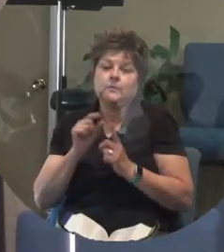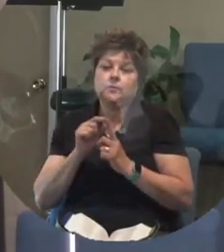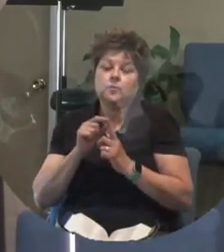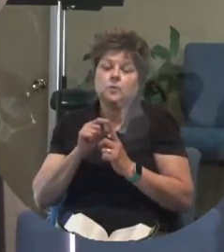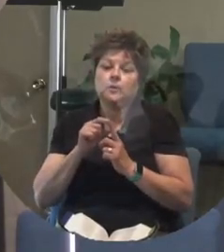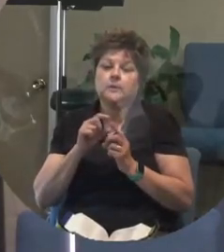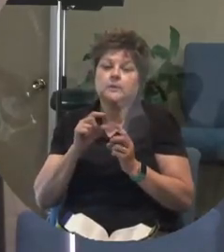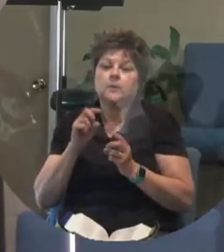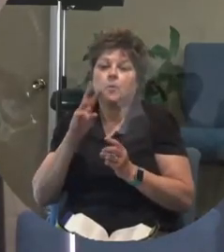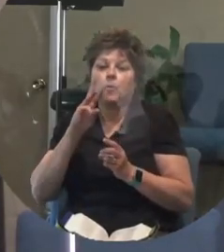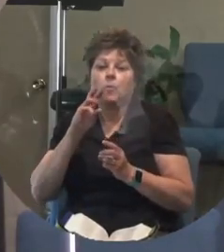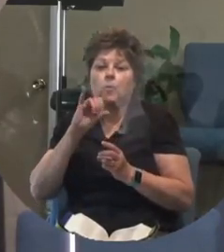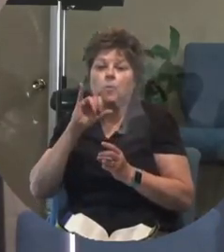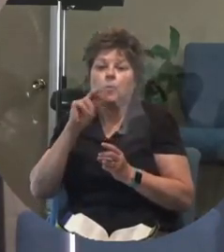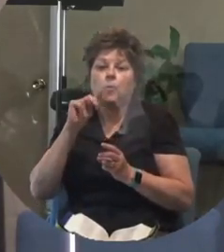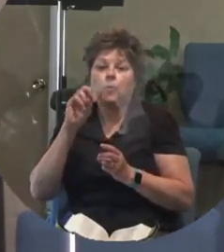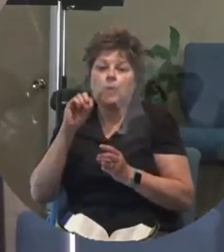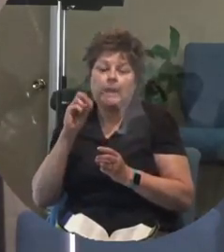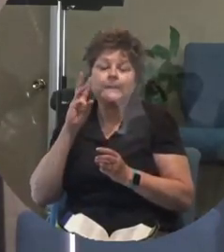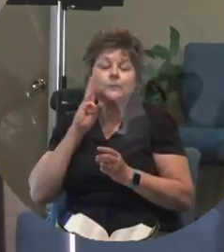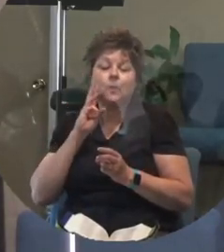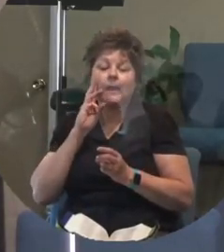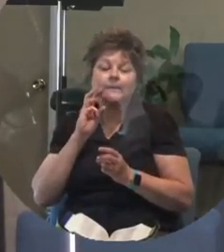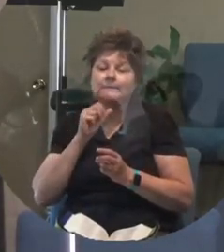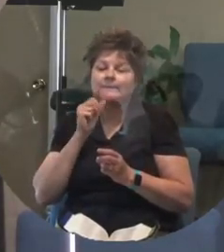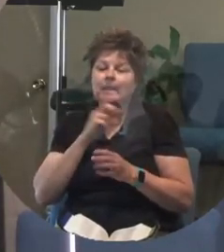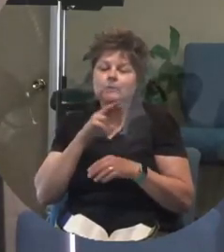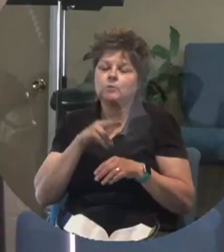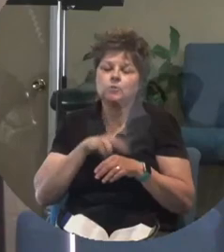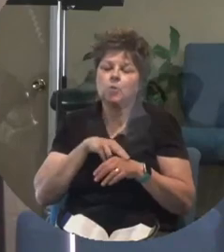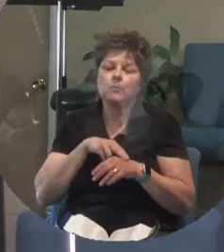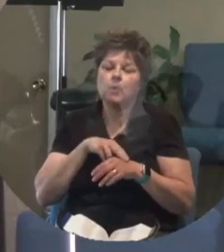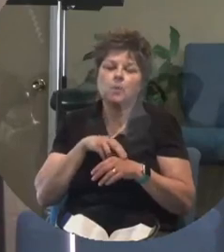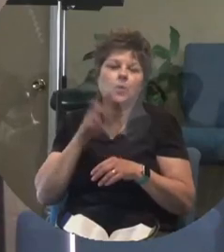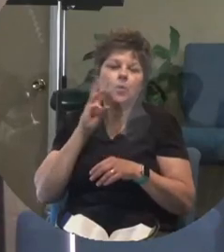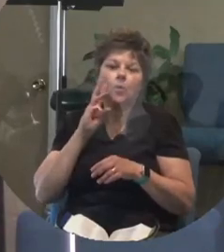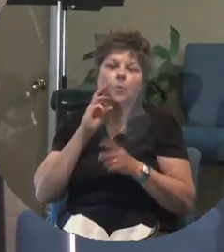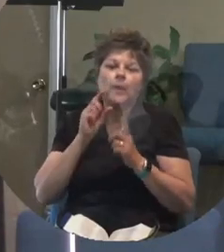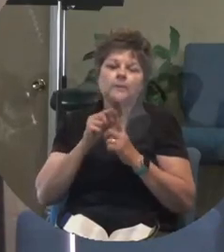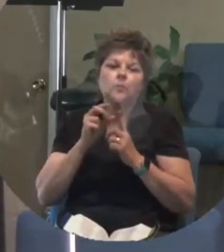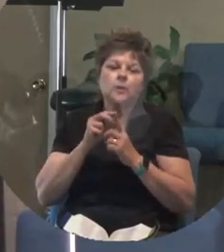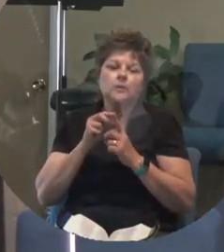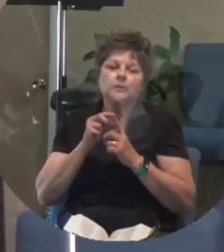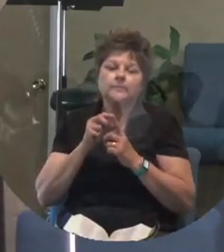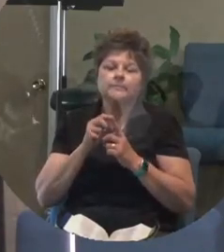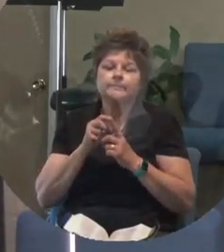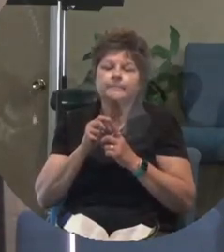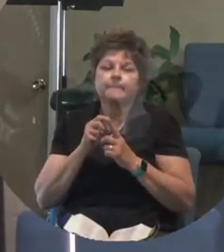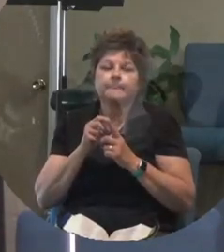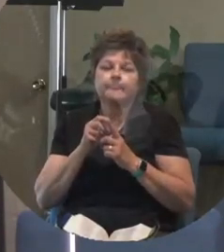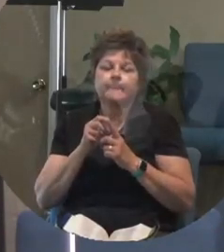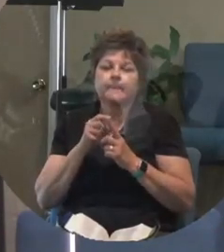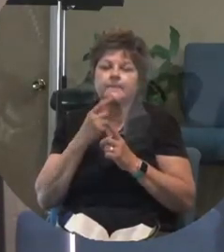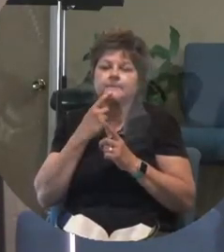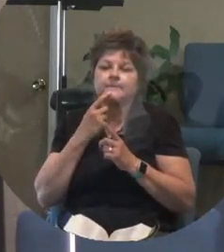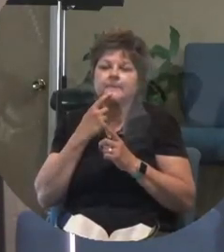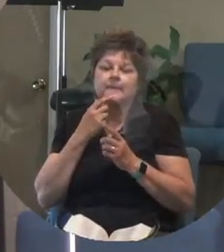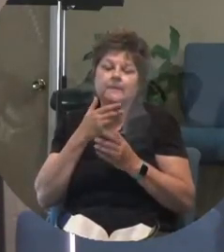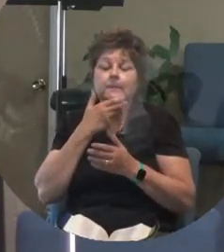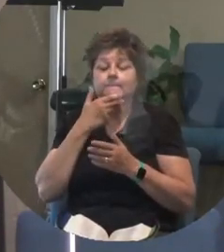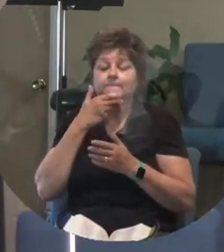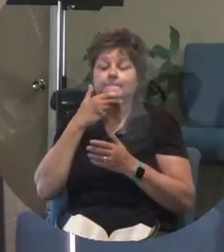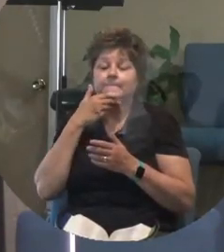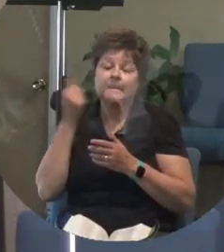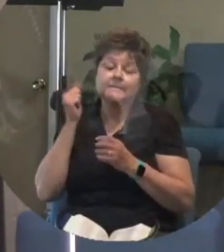there is not the normal wine word. That's the word that means it's the most potent. It's the best that could